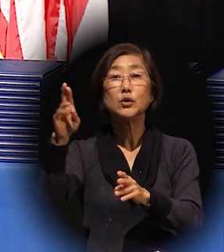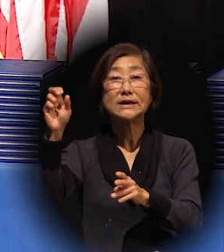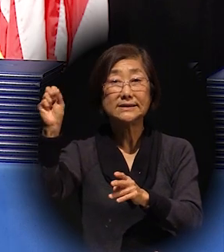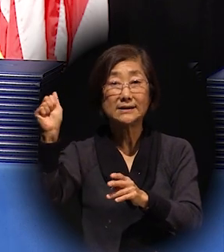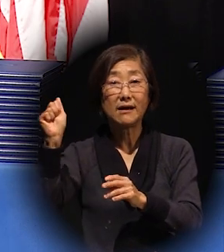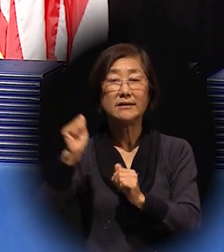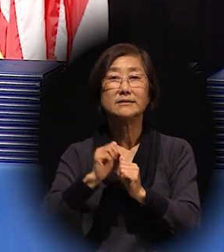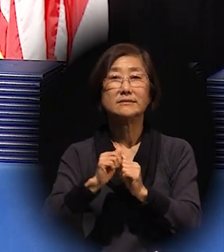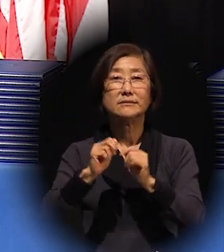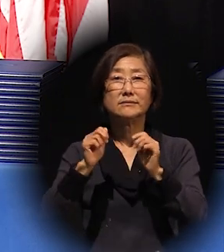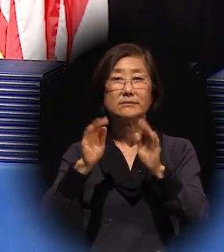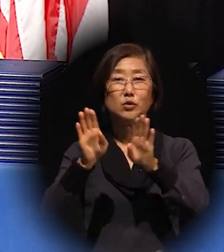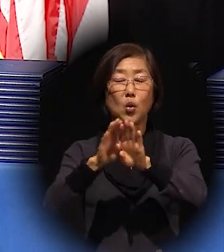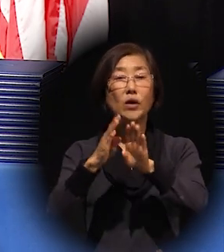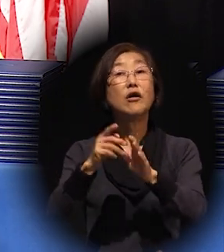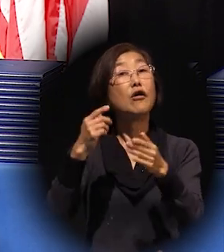Calcutta.